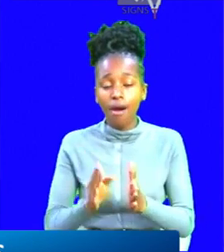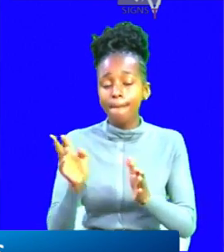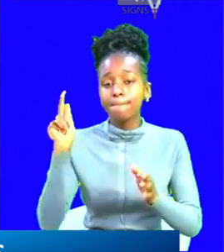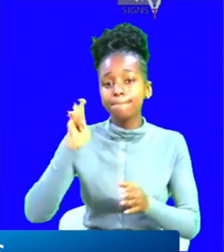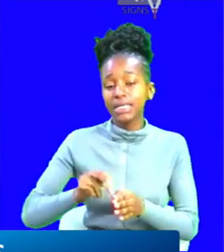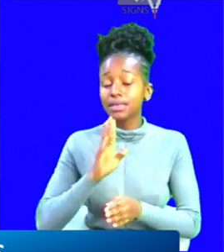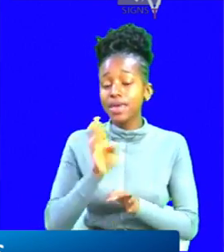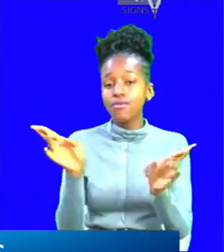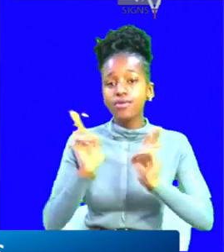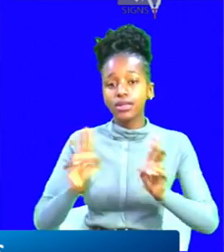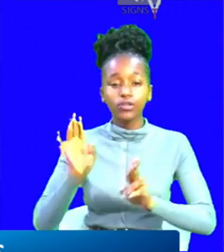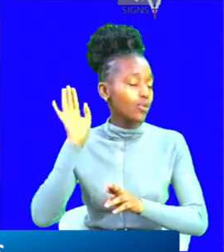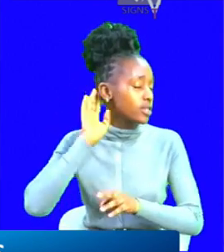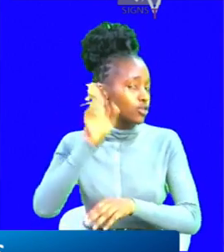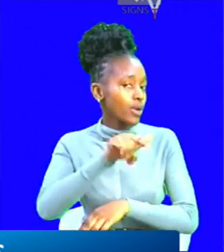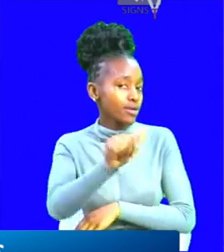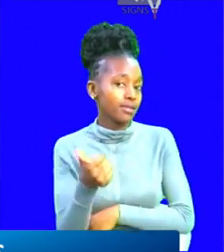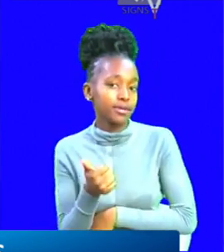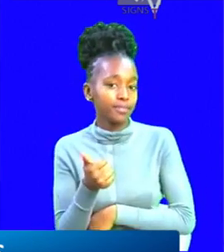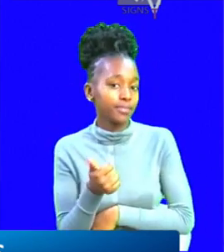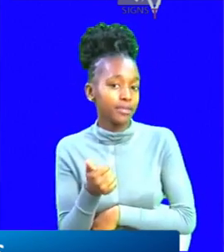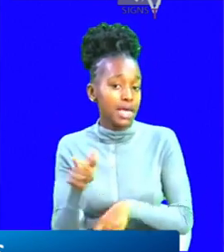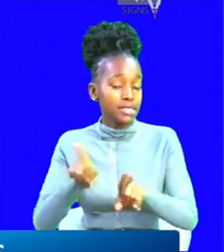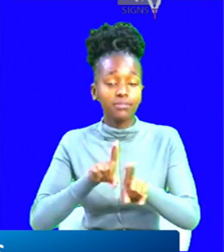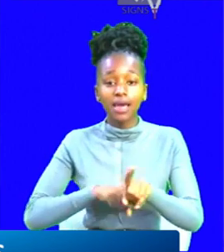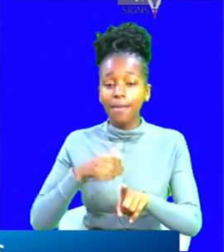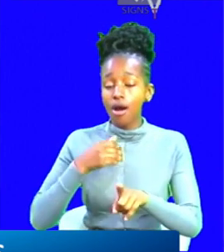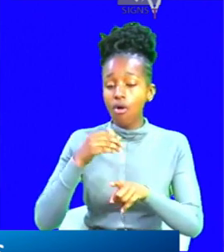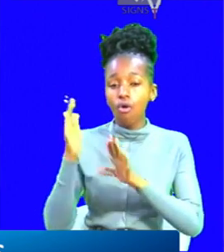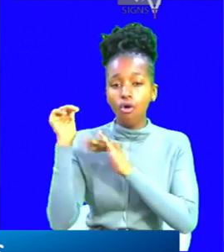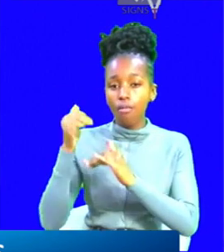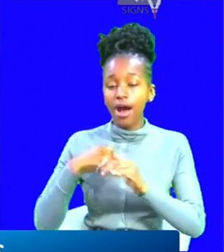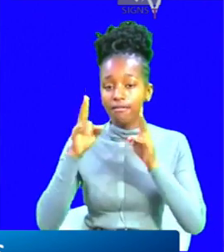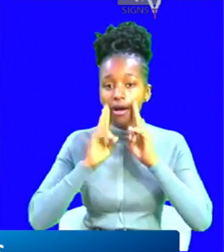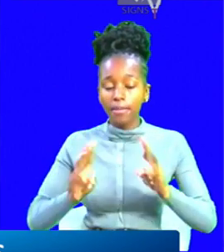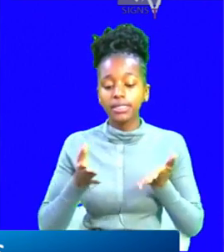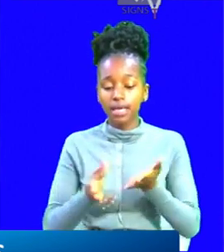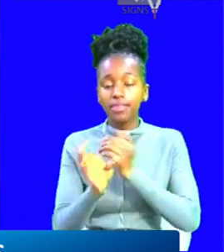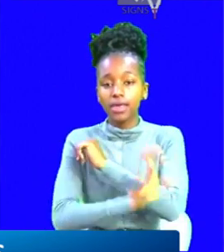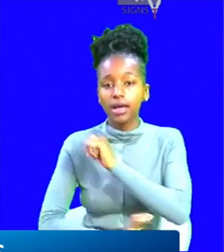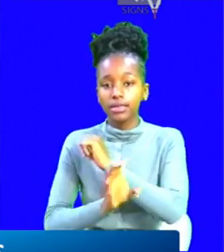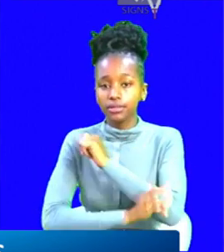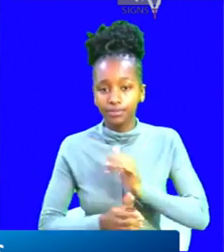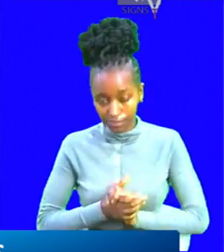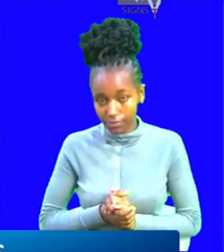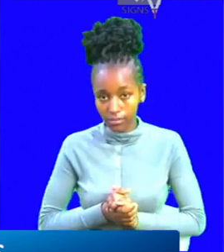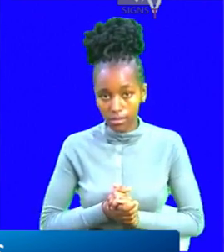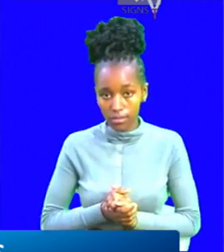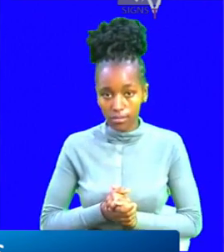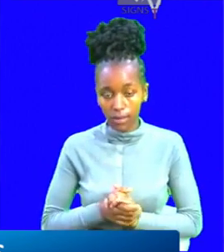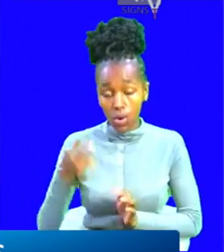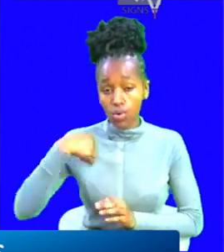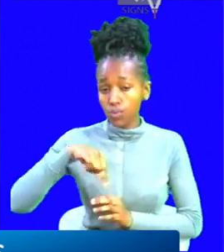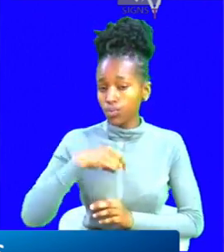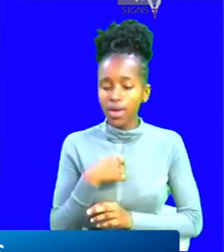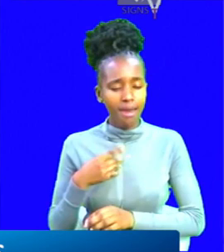to listen to each other for the sake of peace of our country. We condemn what we have